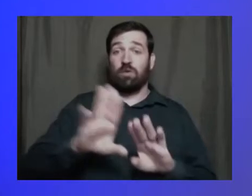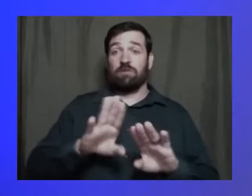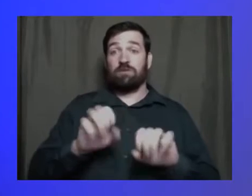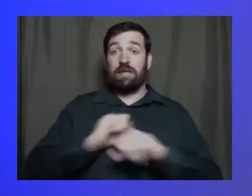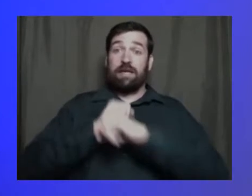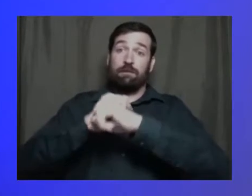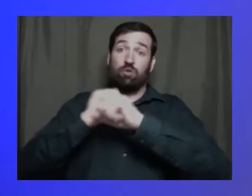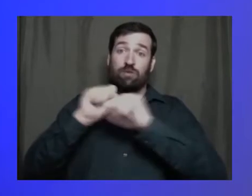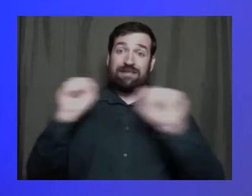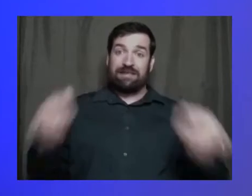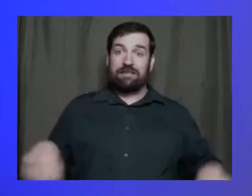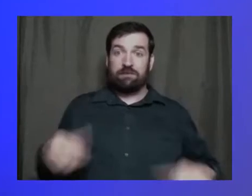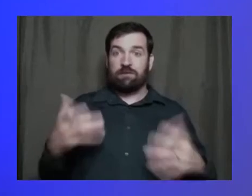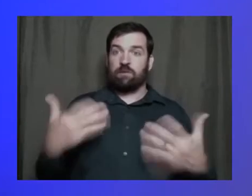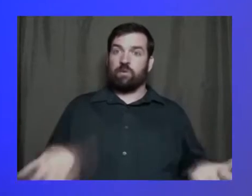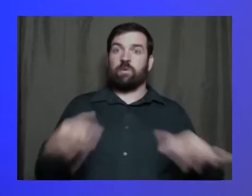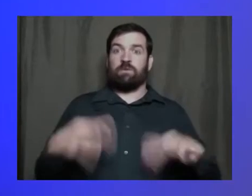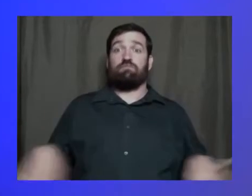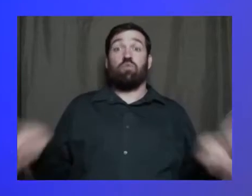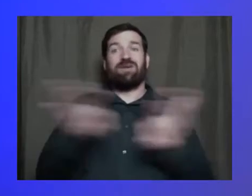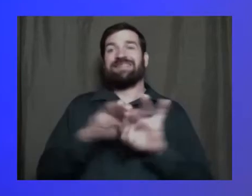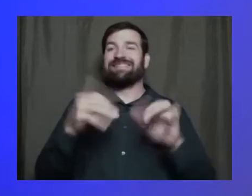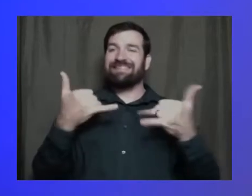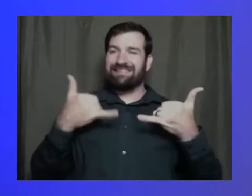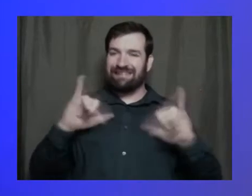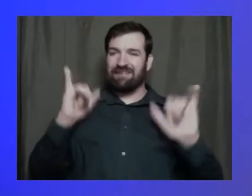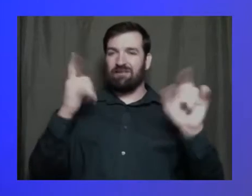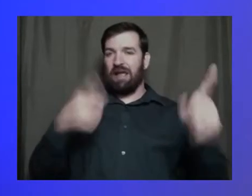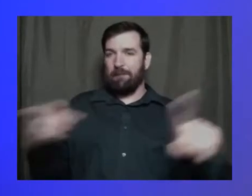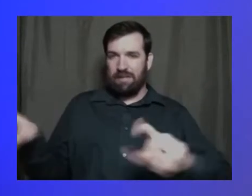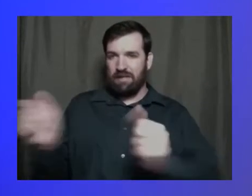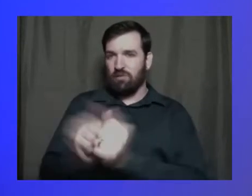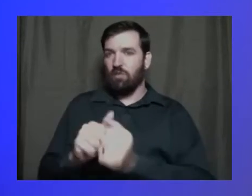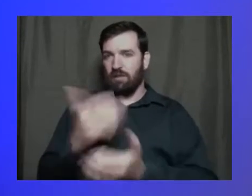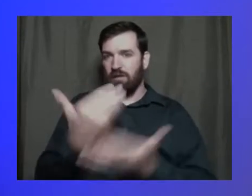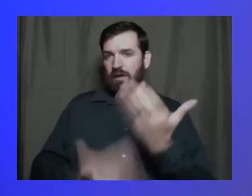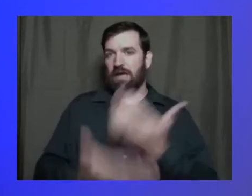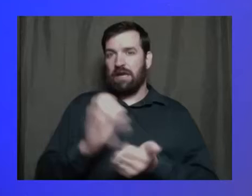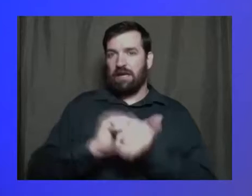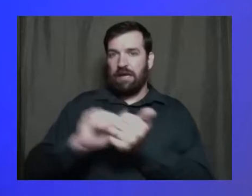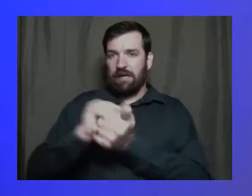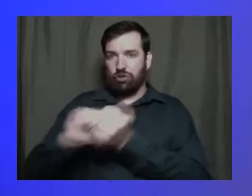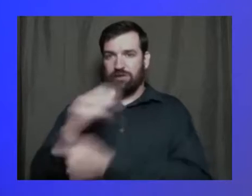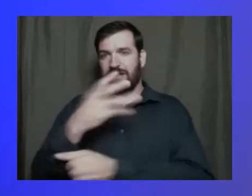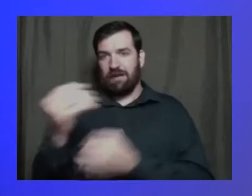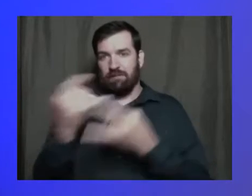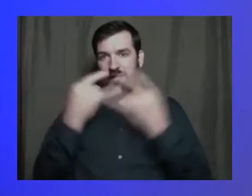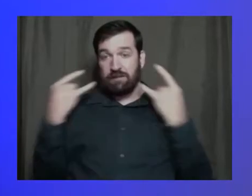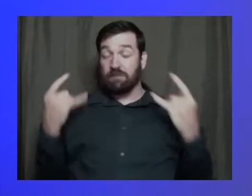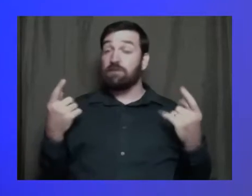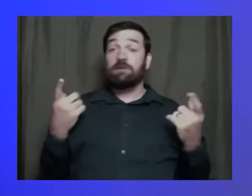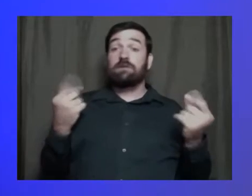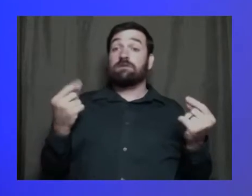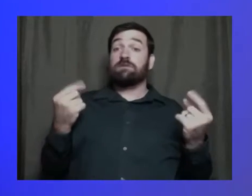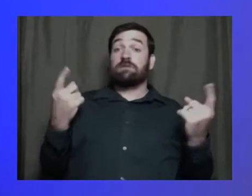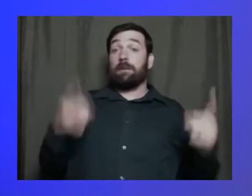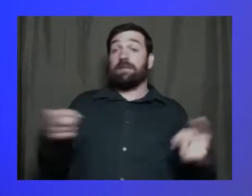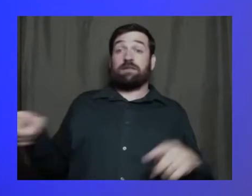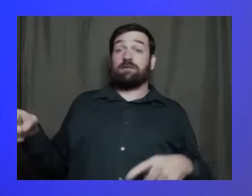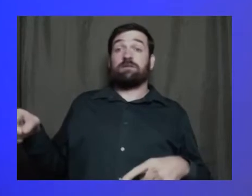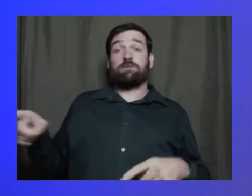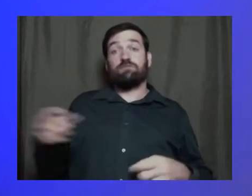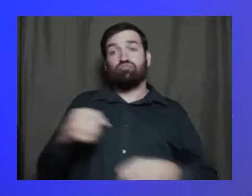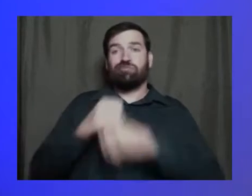with masking, hand hygiene. What it's done, however, is protect our children from severe and dangerous diseases that can